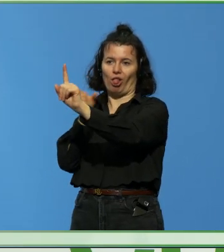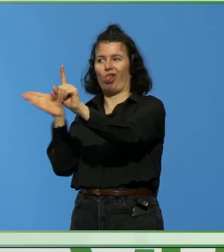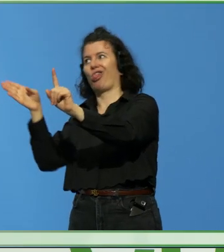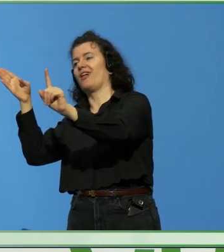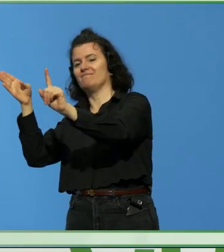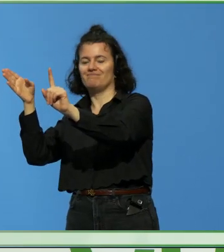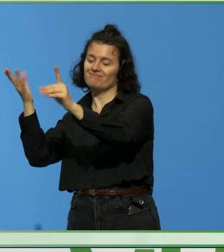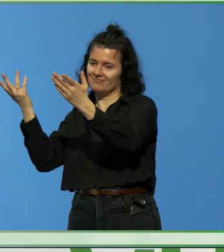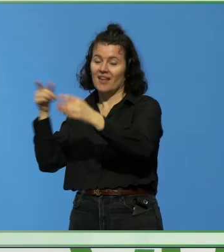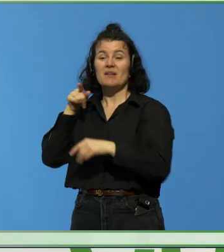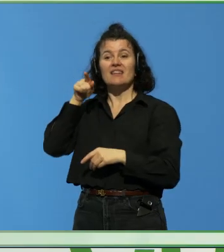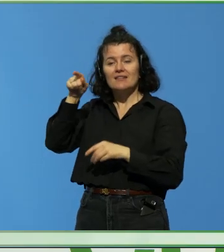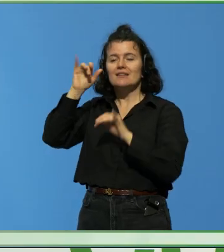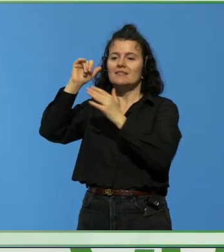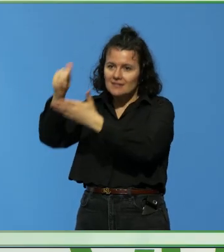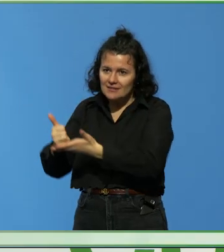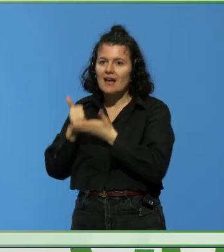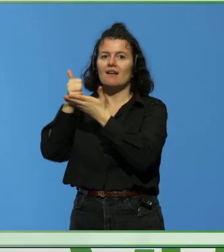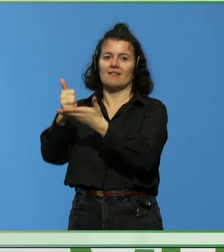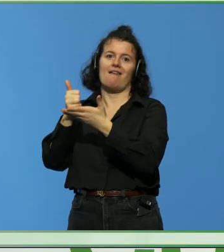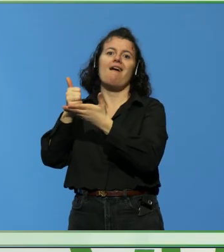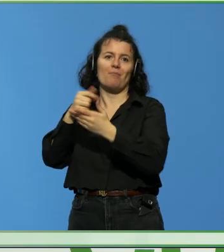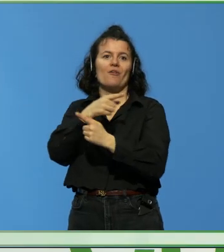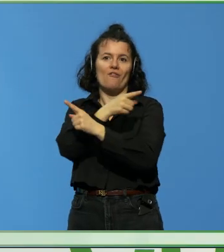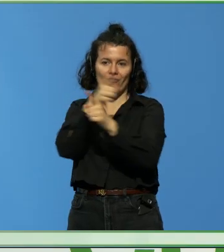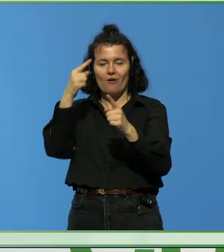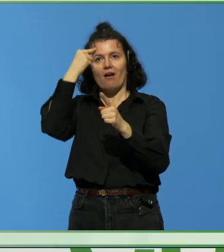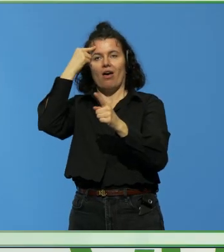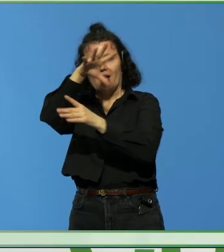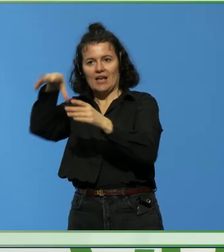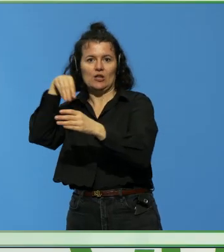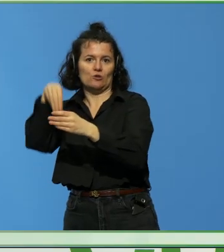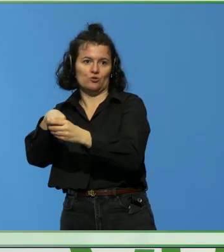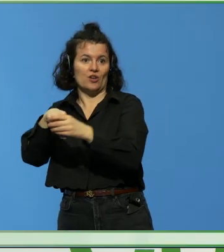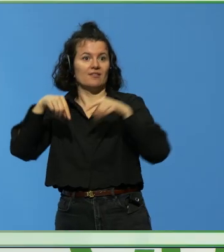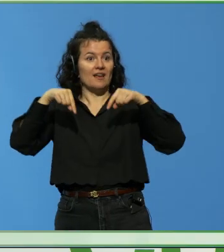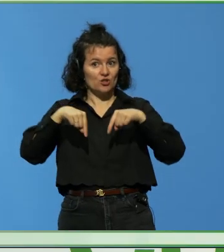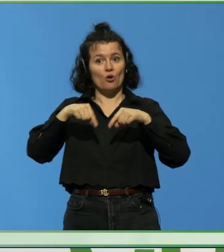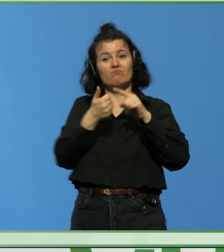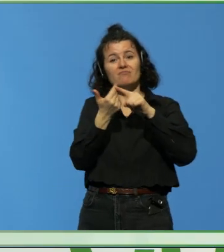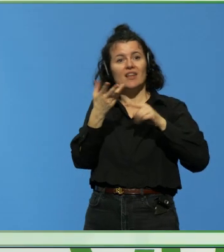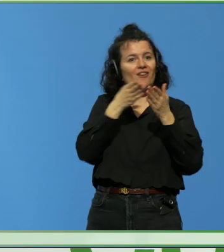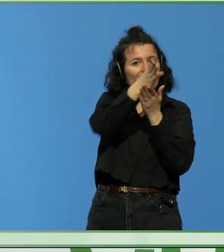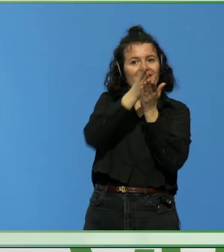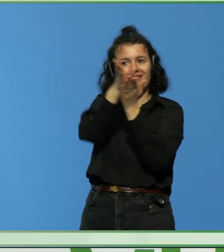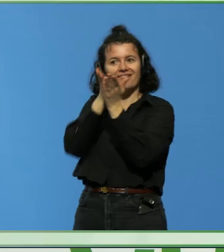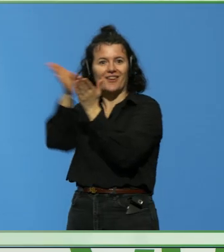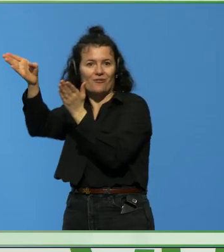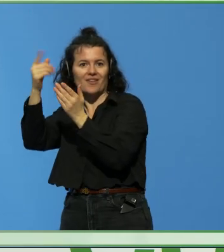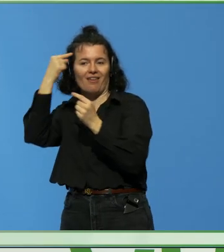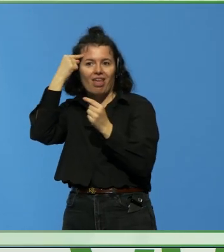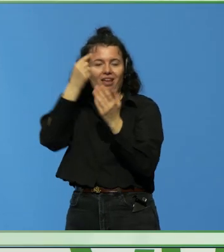with each other, and this is the inclusive platform where we thought like it's important to talk about those rights,